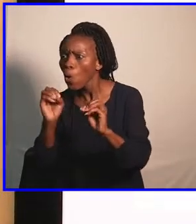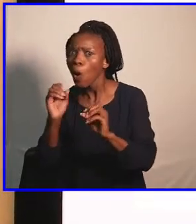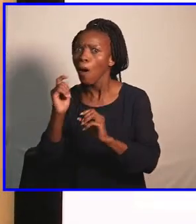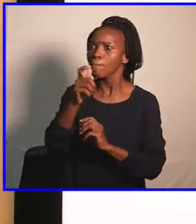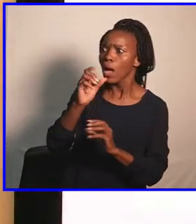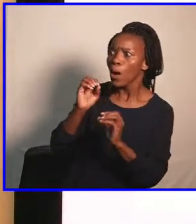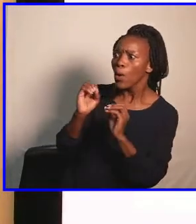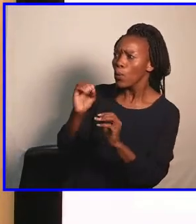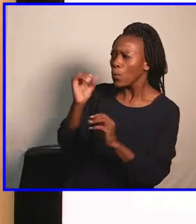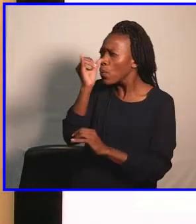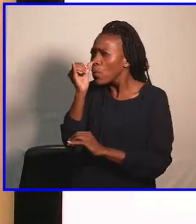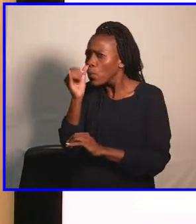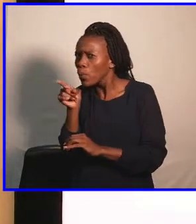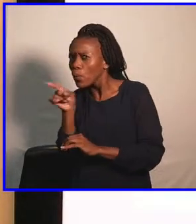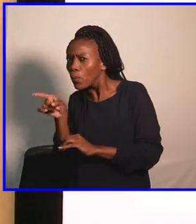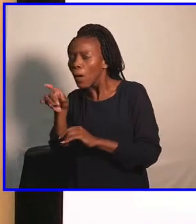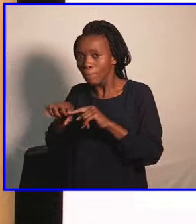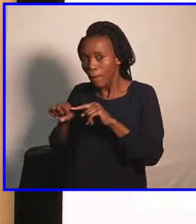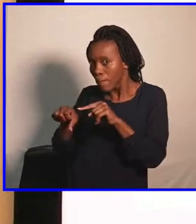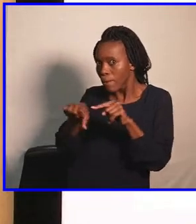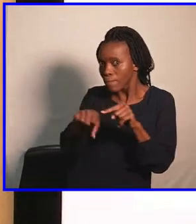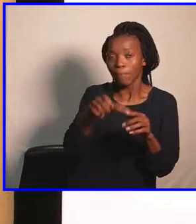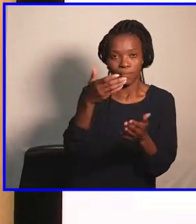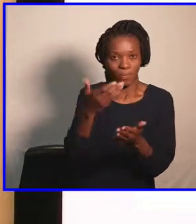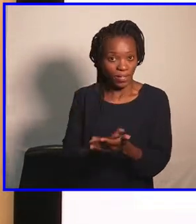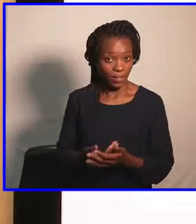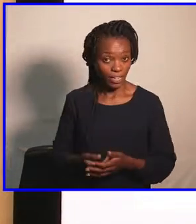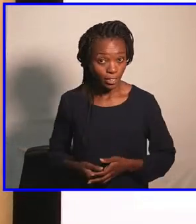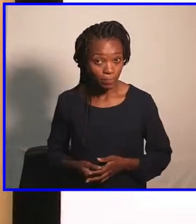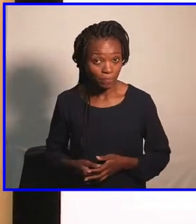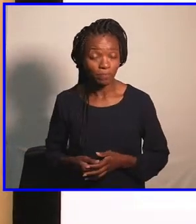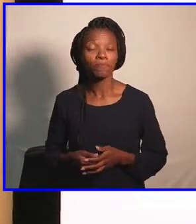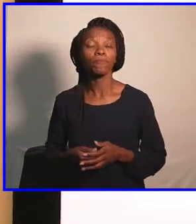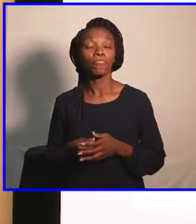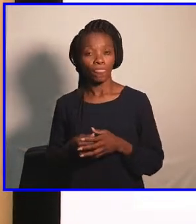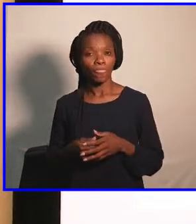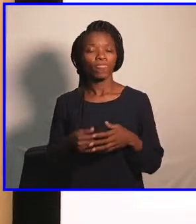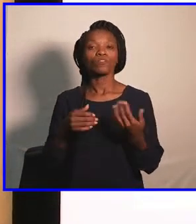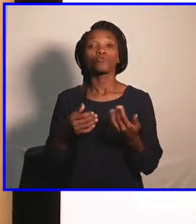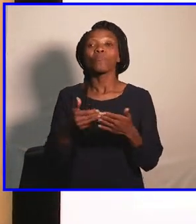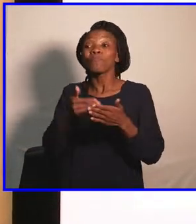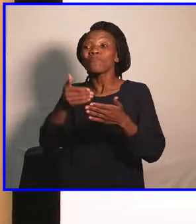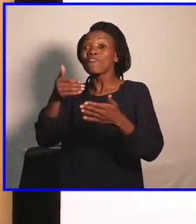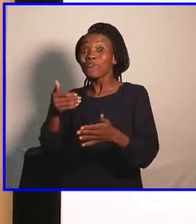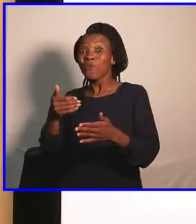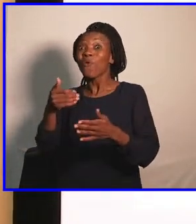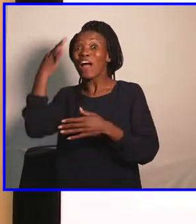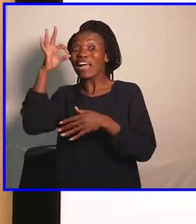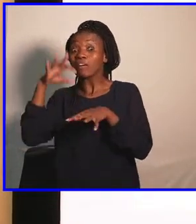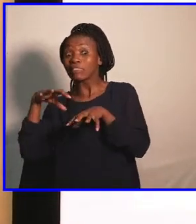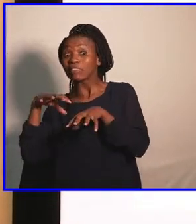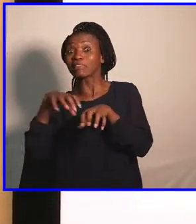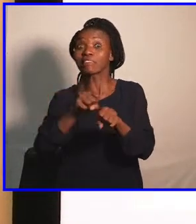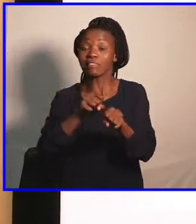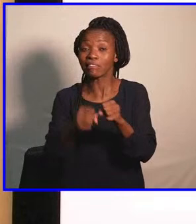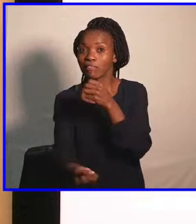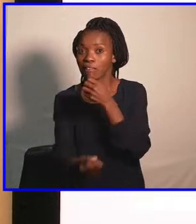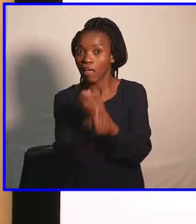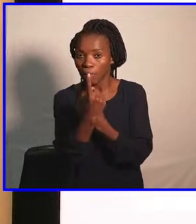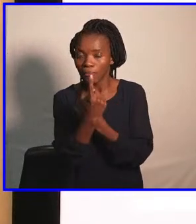and criminal syndicates. And before that capture moment, it had set